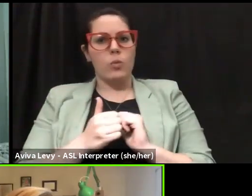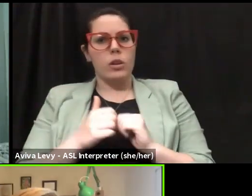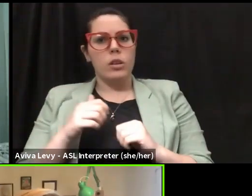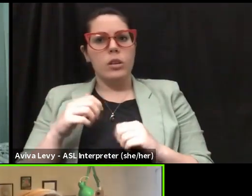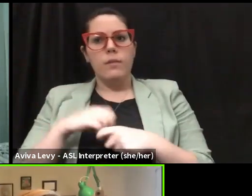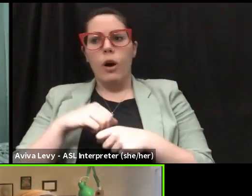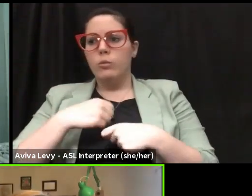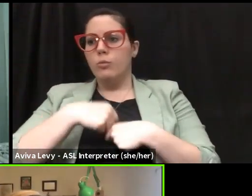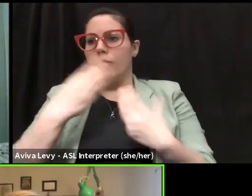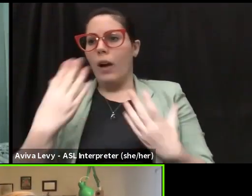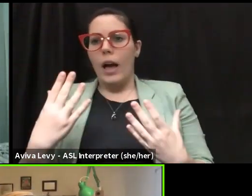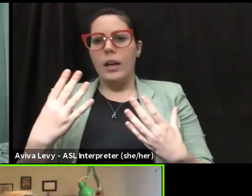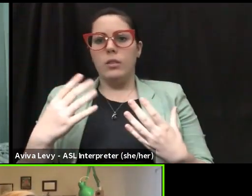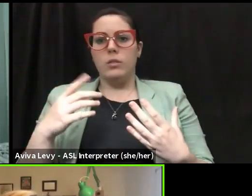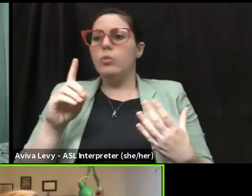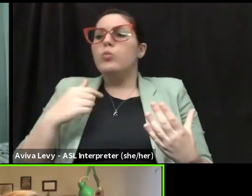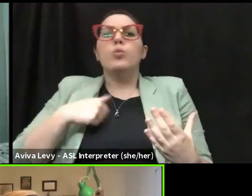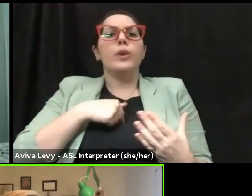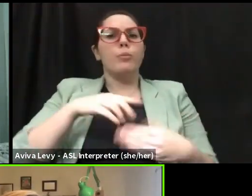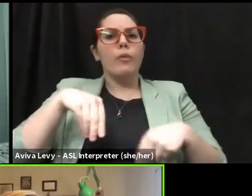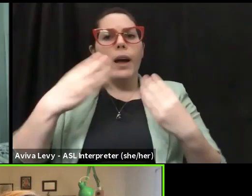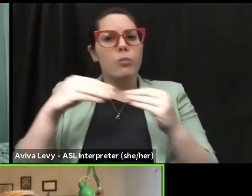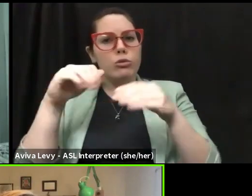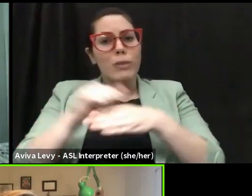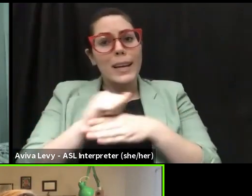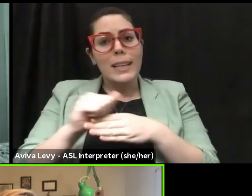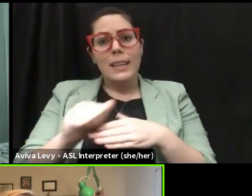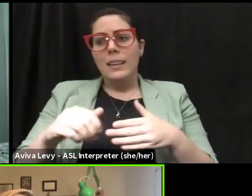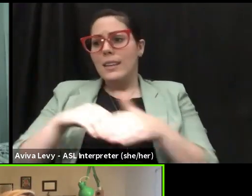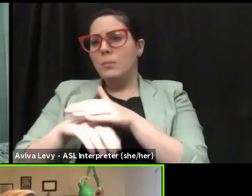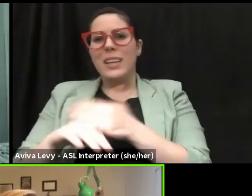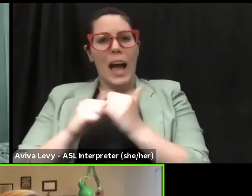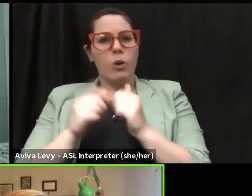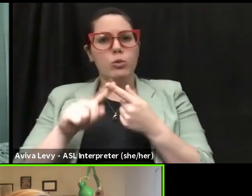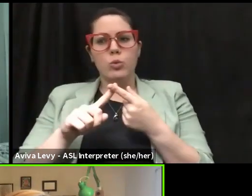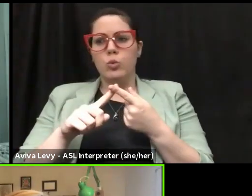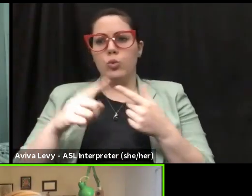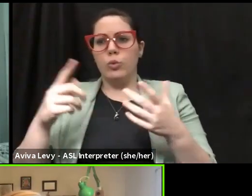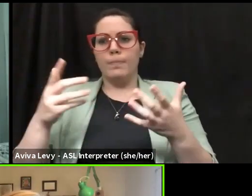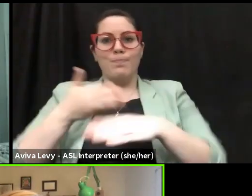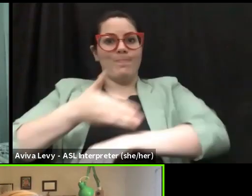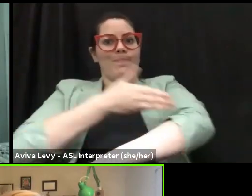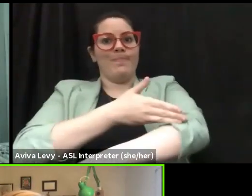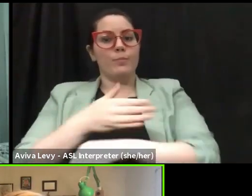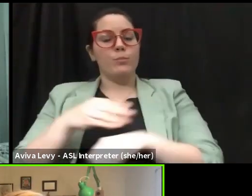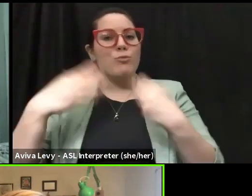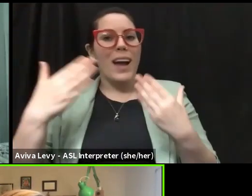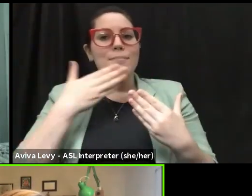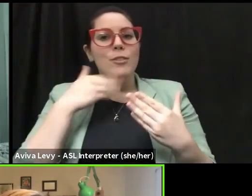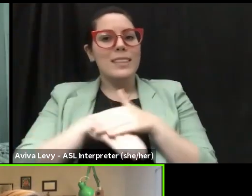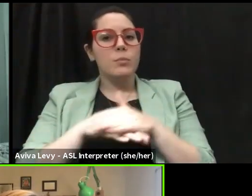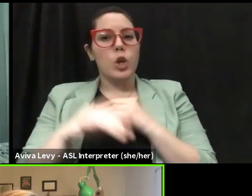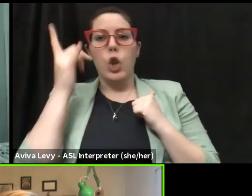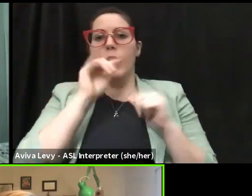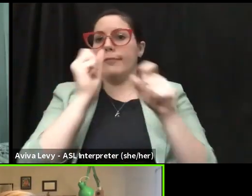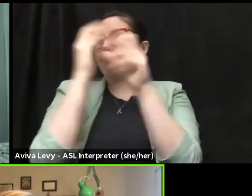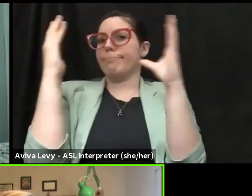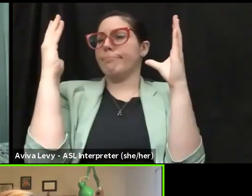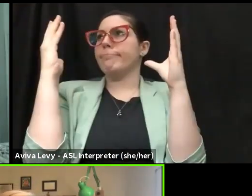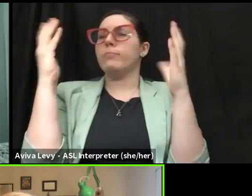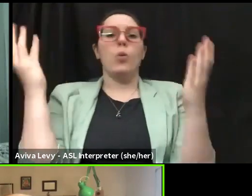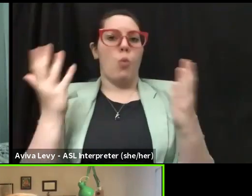more available? Does it involve making more awareness of this role? What could better accessibility in this field look like? And how can we